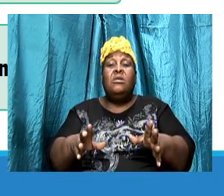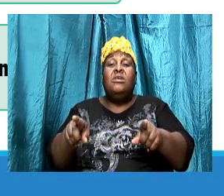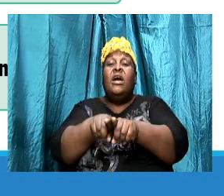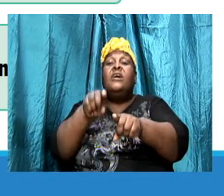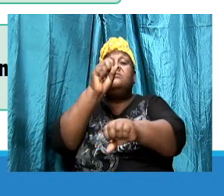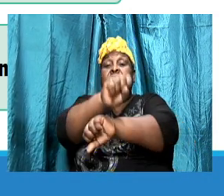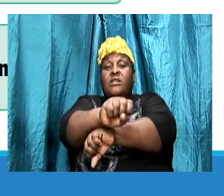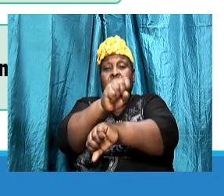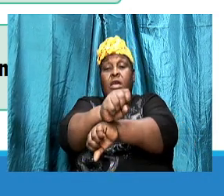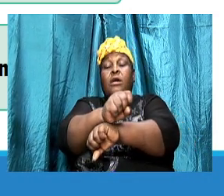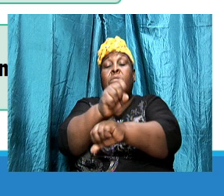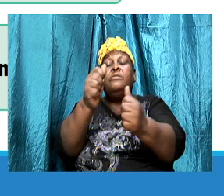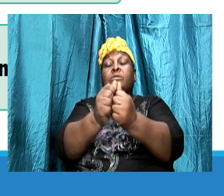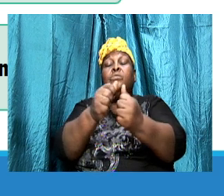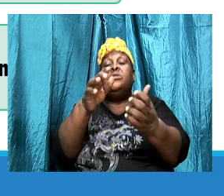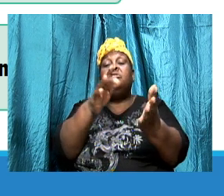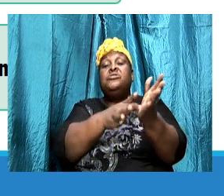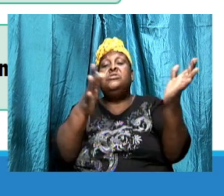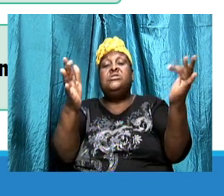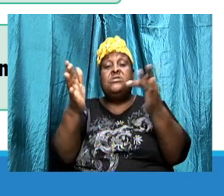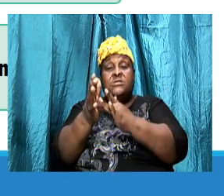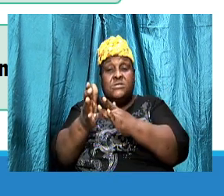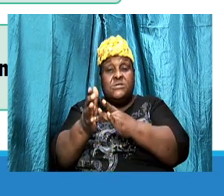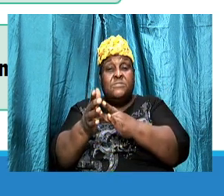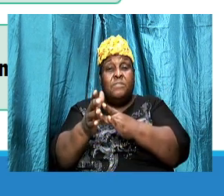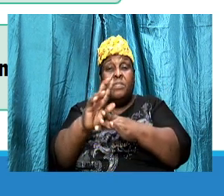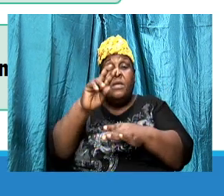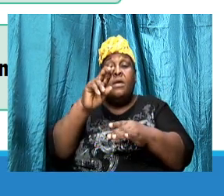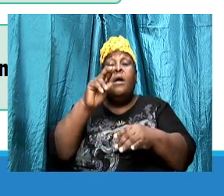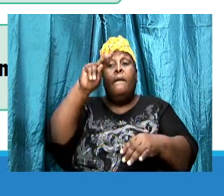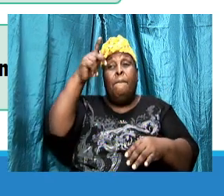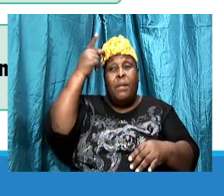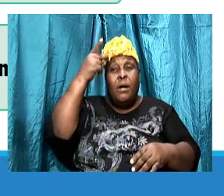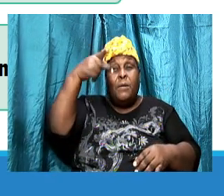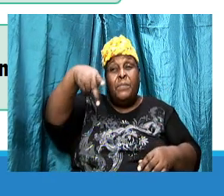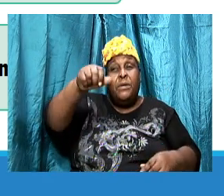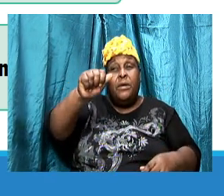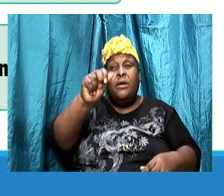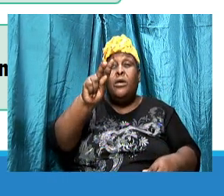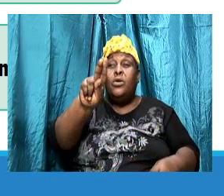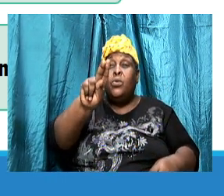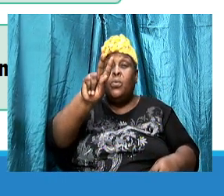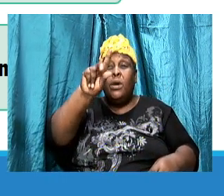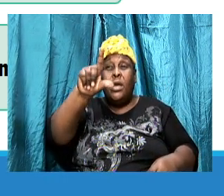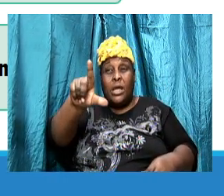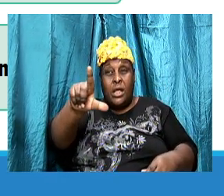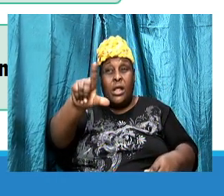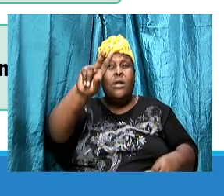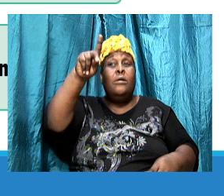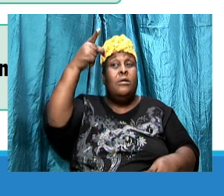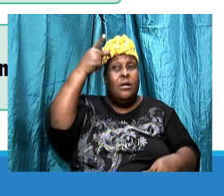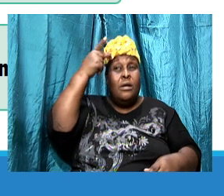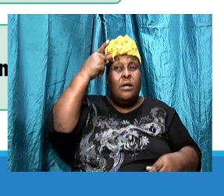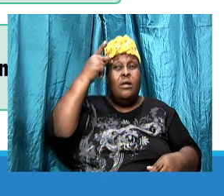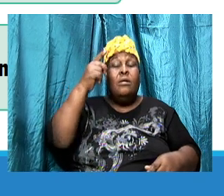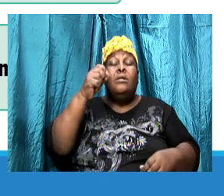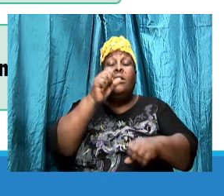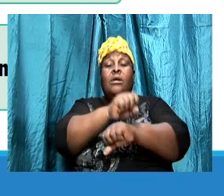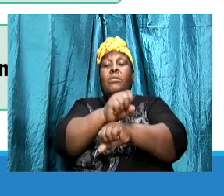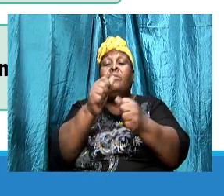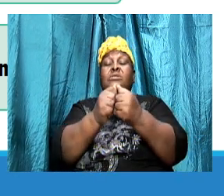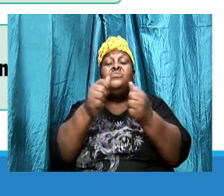Christ. And notice, I want to emphasize that Paul says laborers with Christ, as opposed